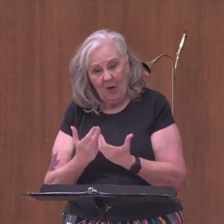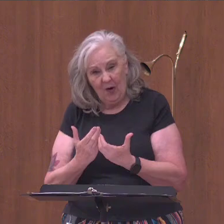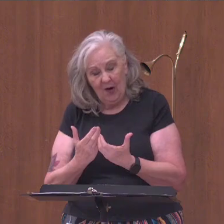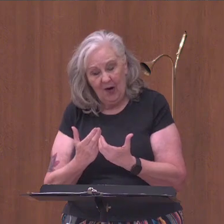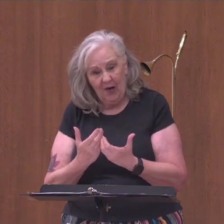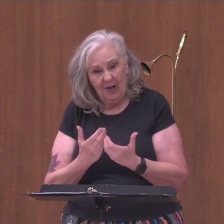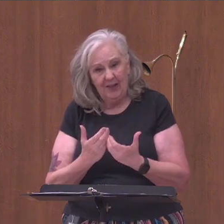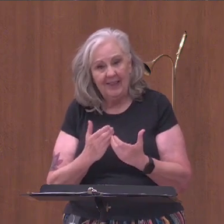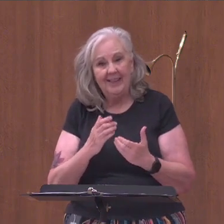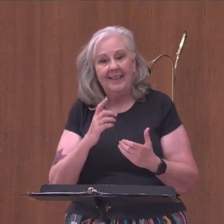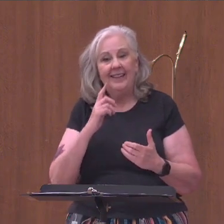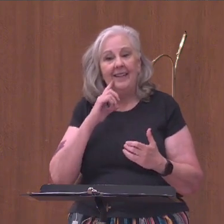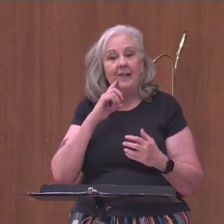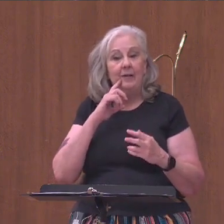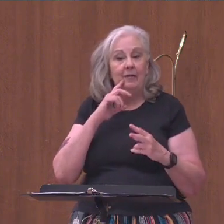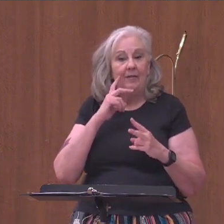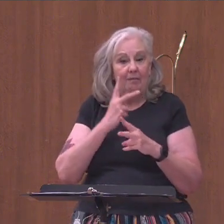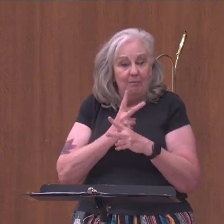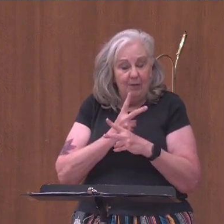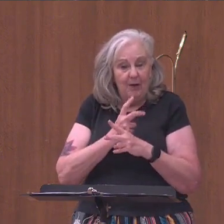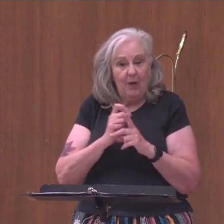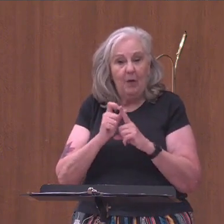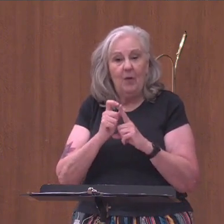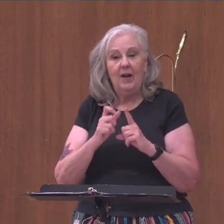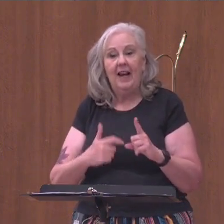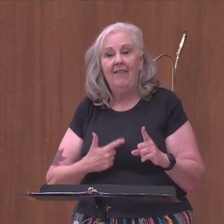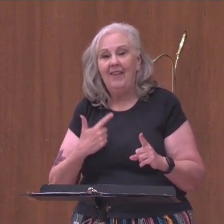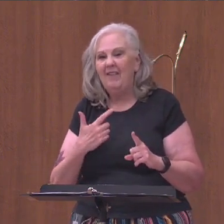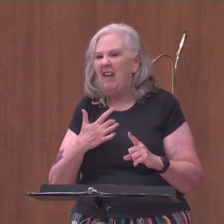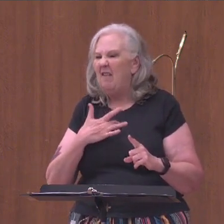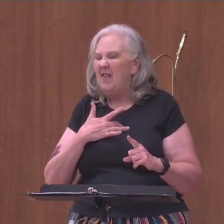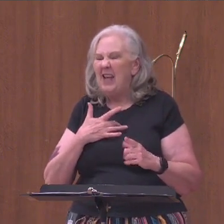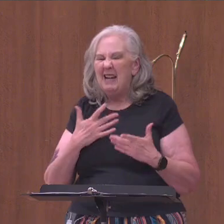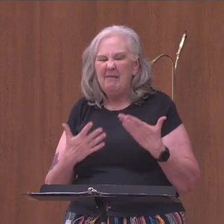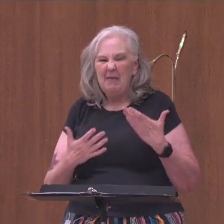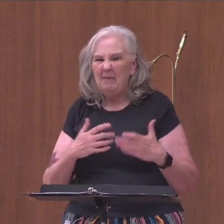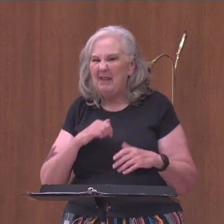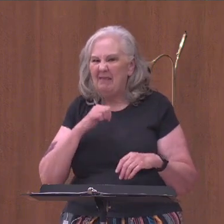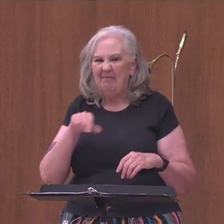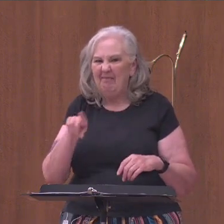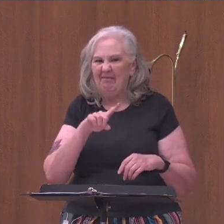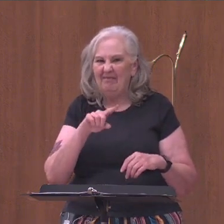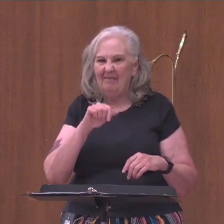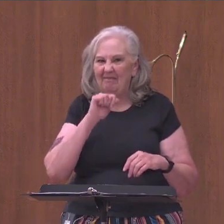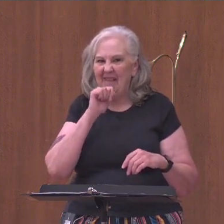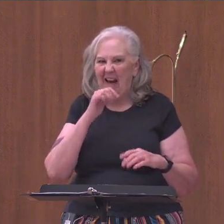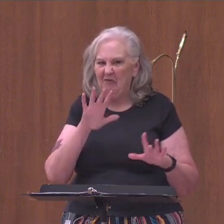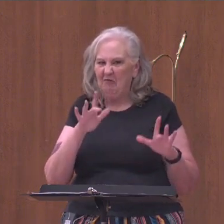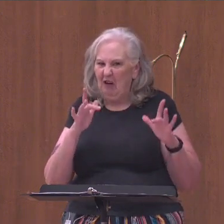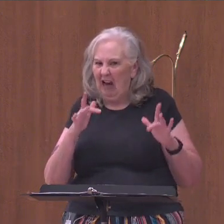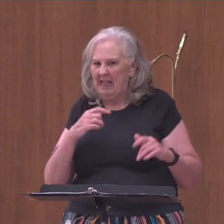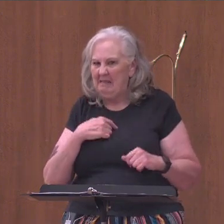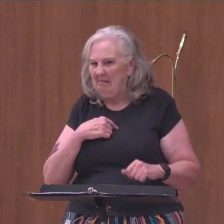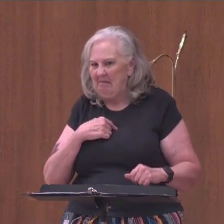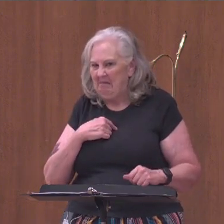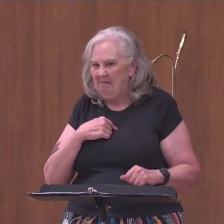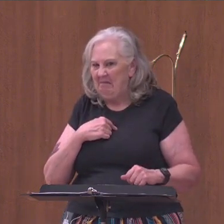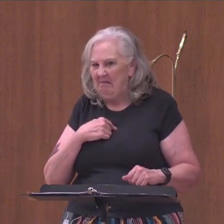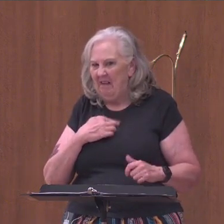word of life. You may not feel like you shine. You may feel